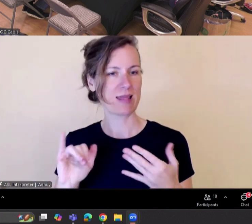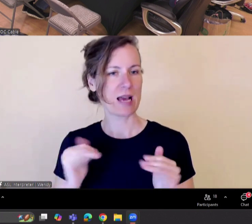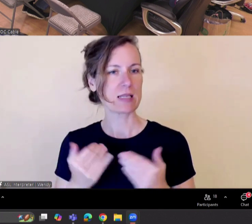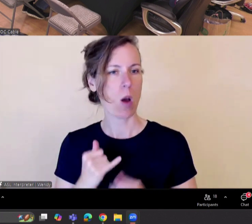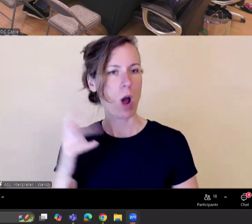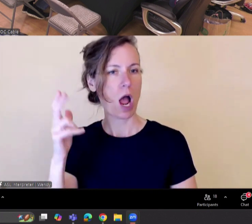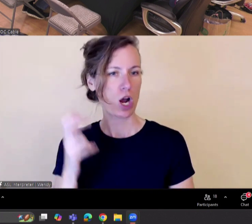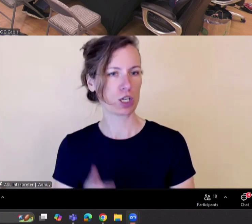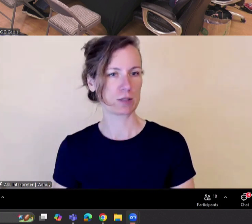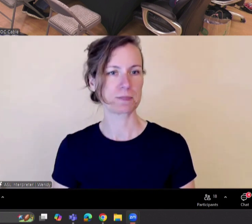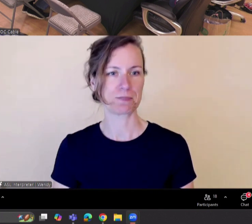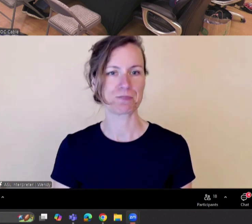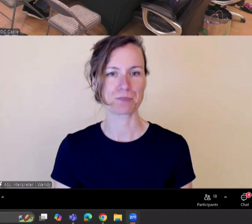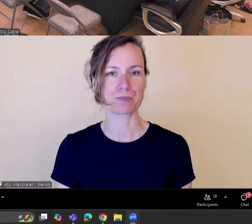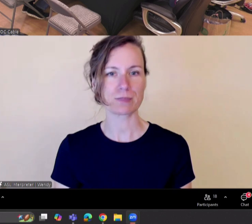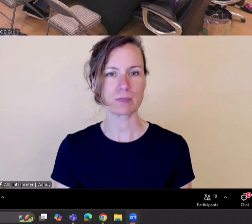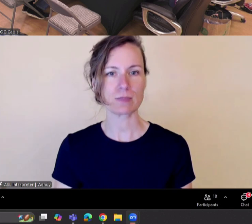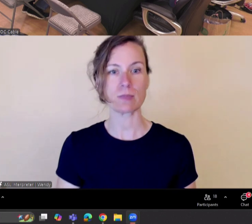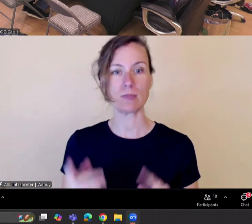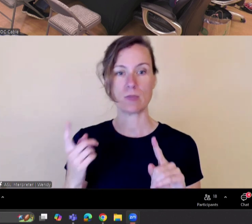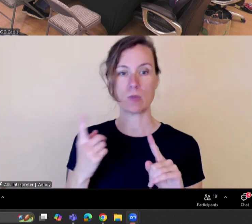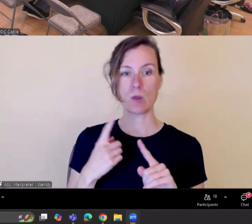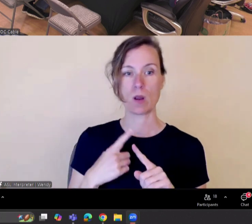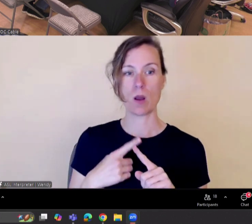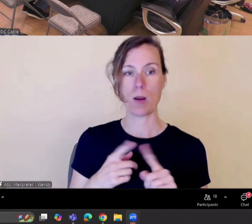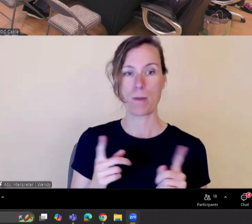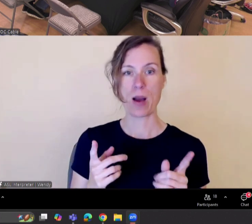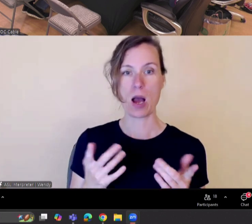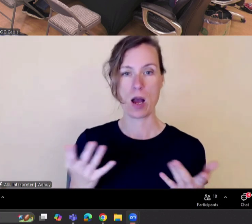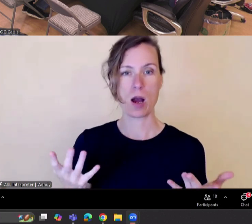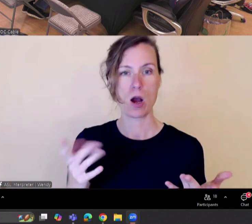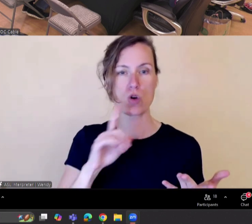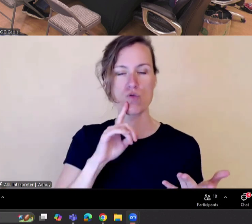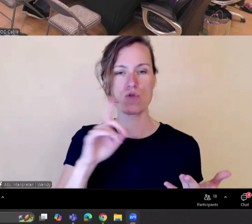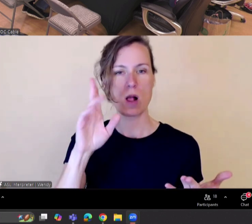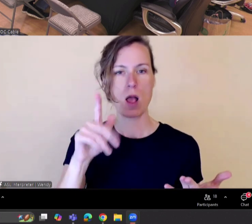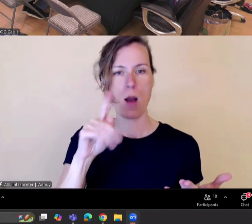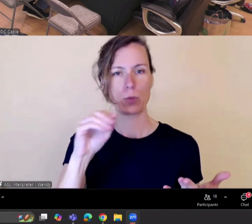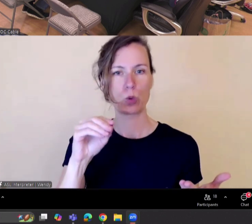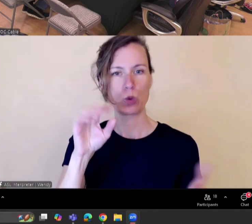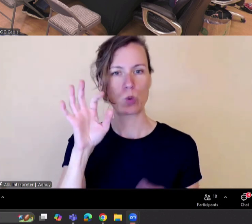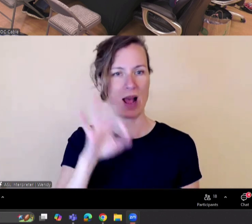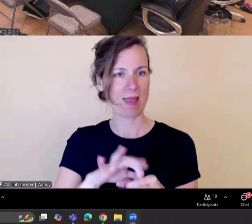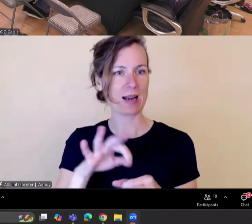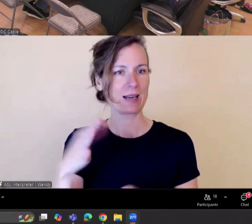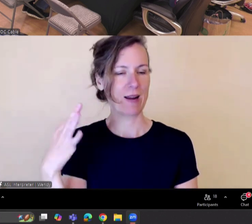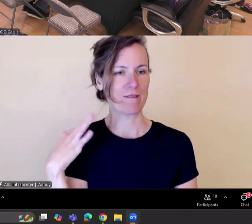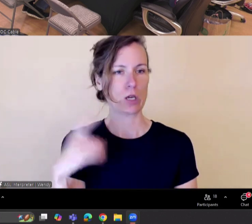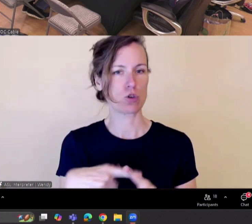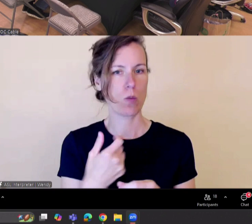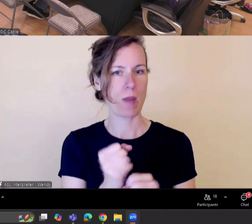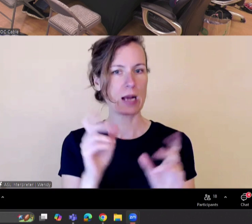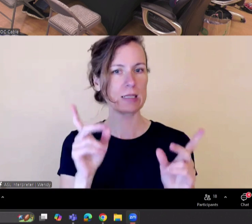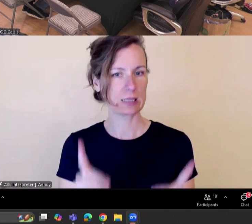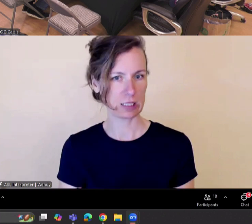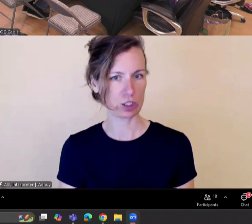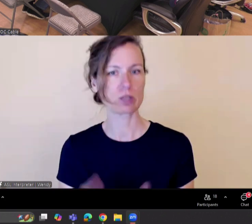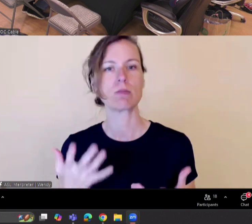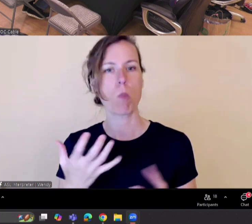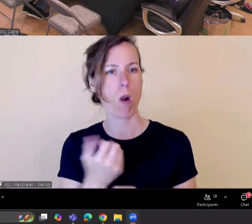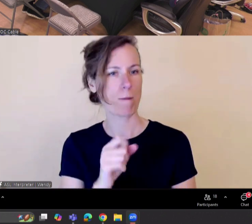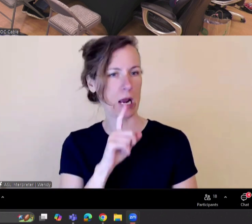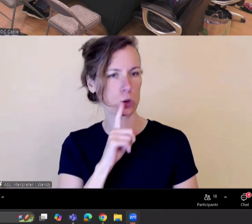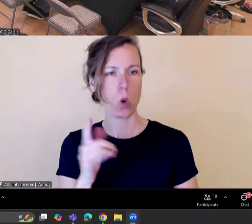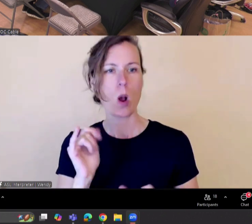the likely consequences I can see." But it's really up to the elected officials to make the decision. I wanted to make sure that